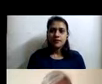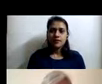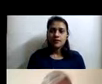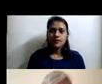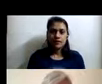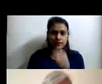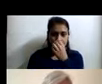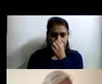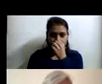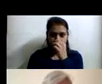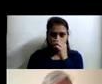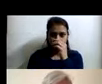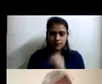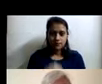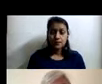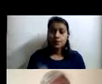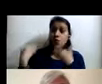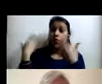on on the journey.